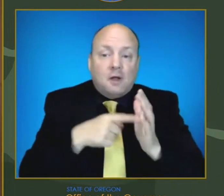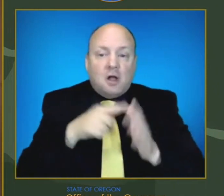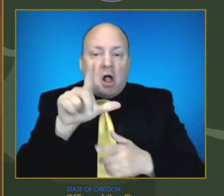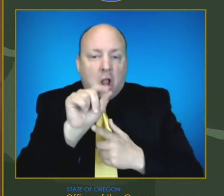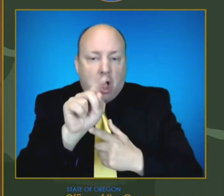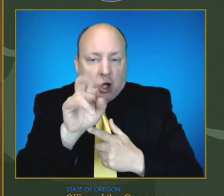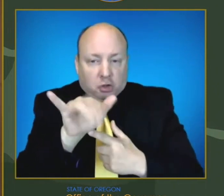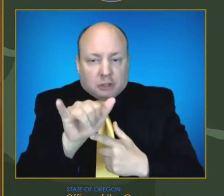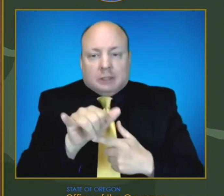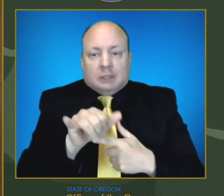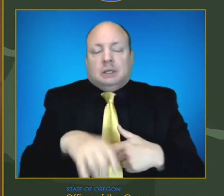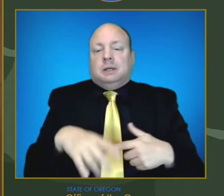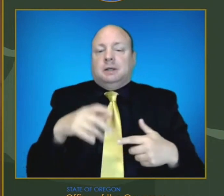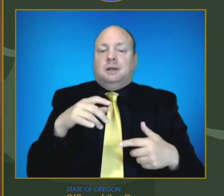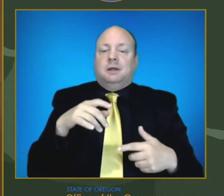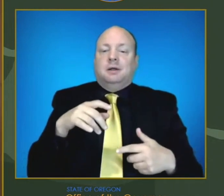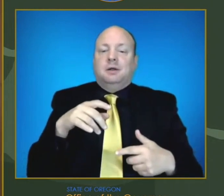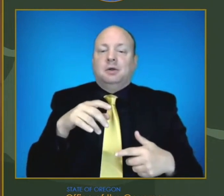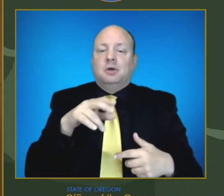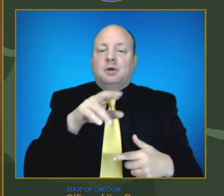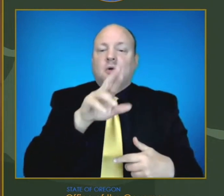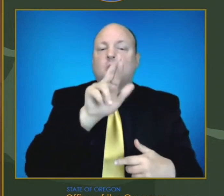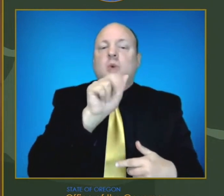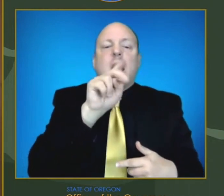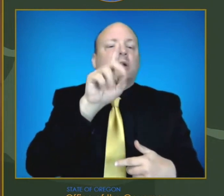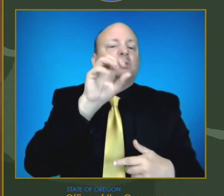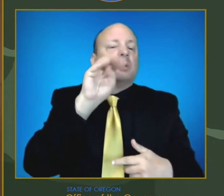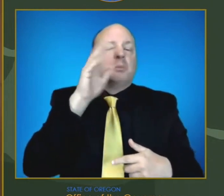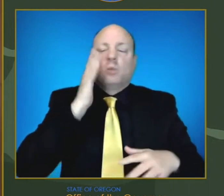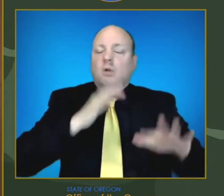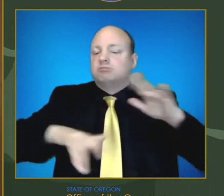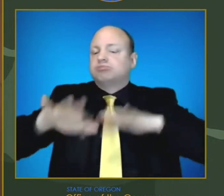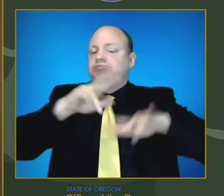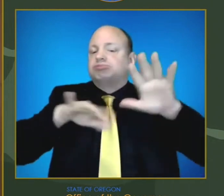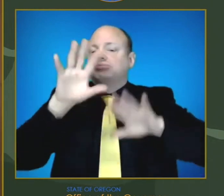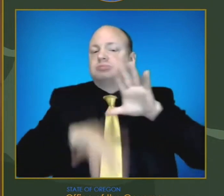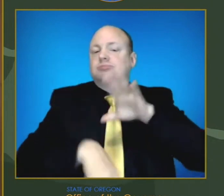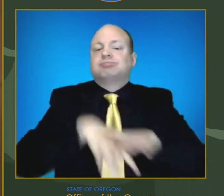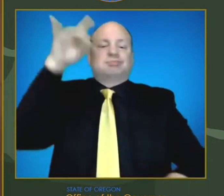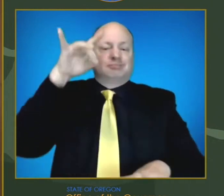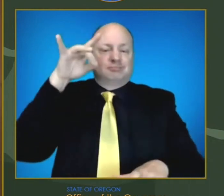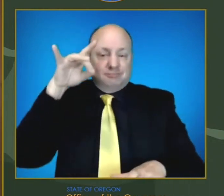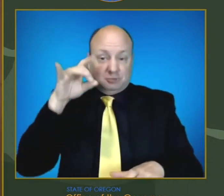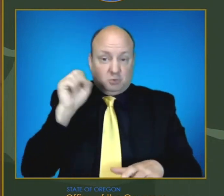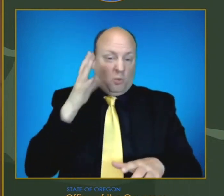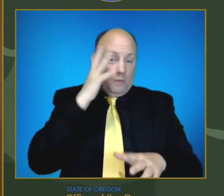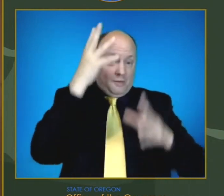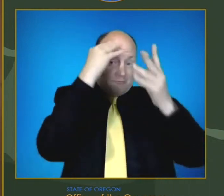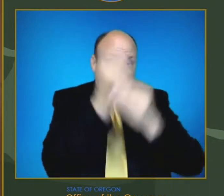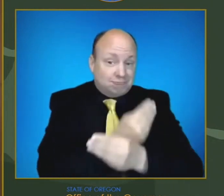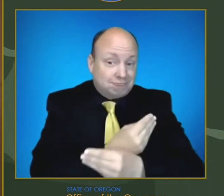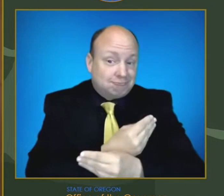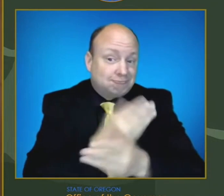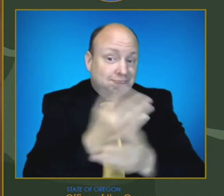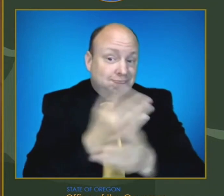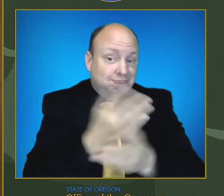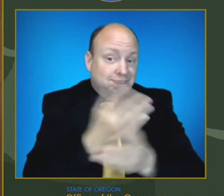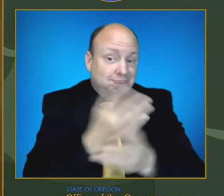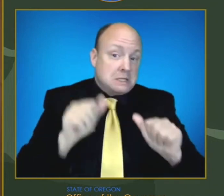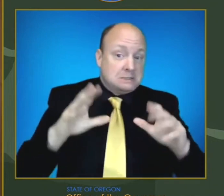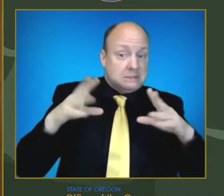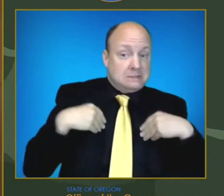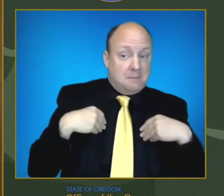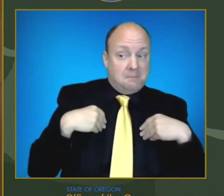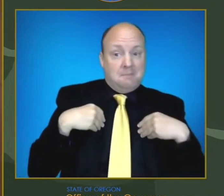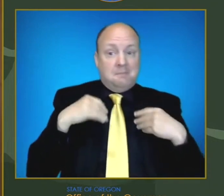category. Winners will be notified and able to claim their prize or opt out if they prefer. The drawing will